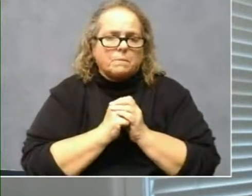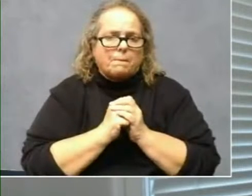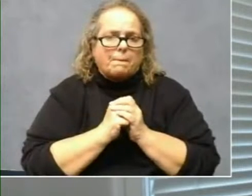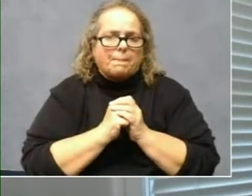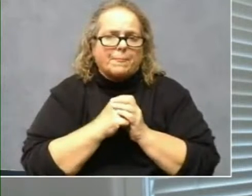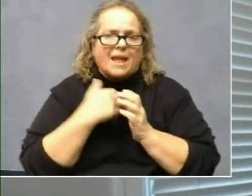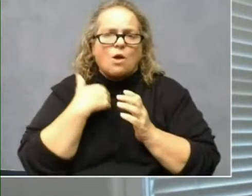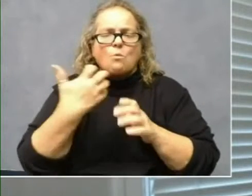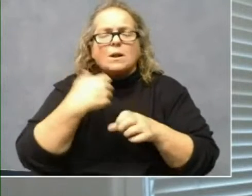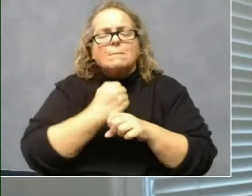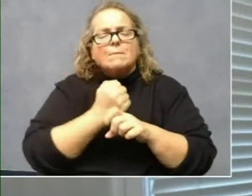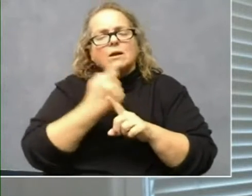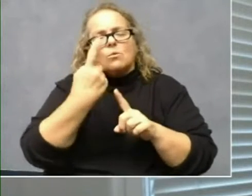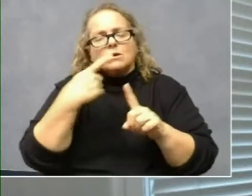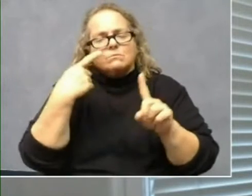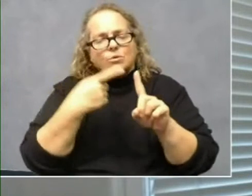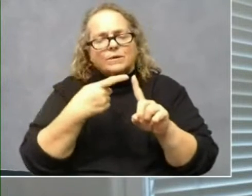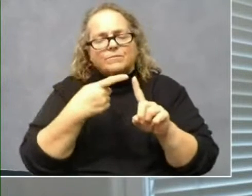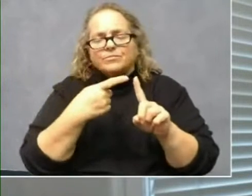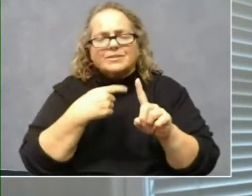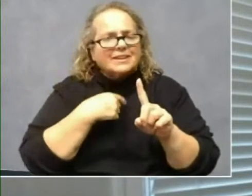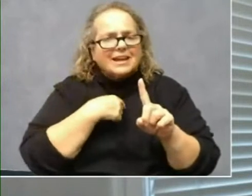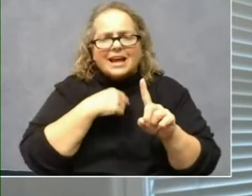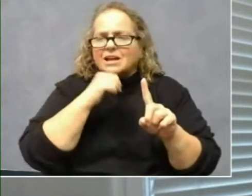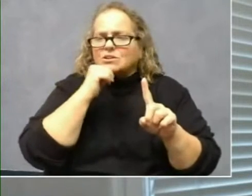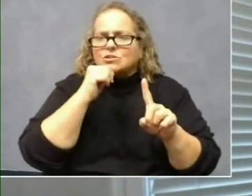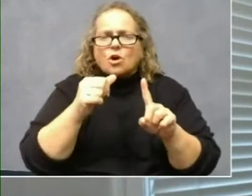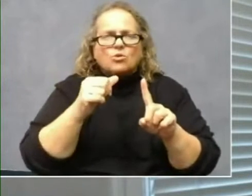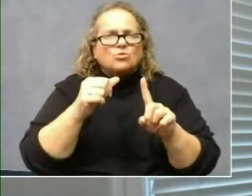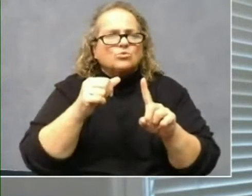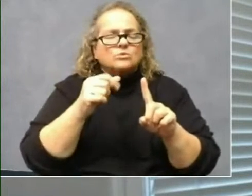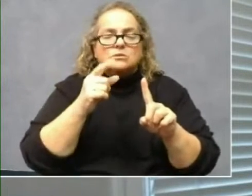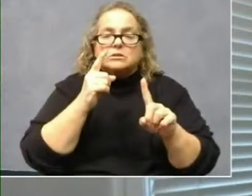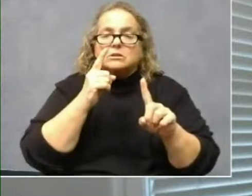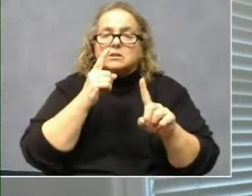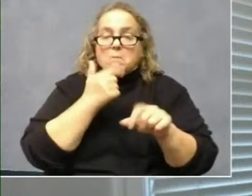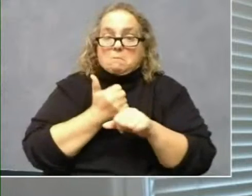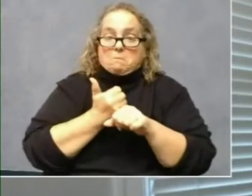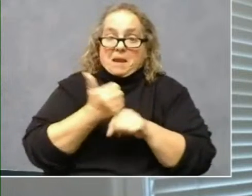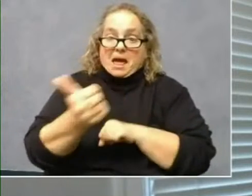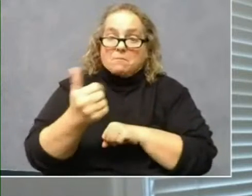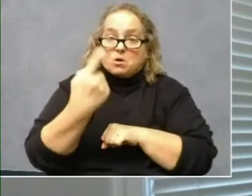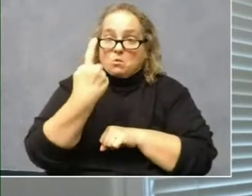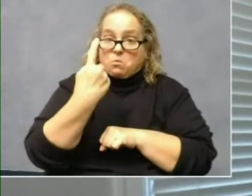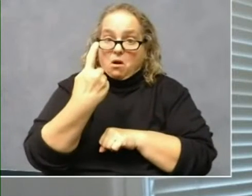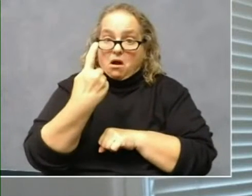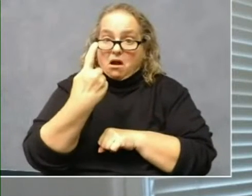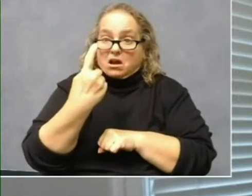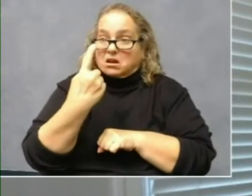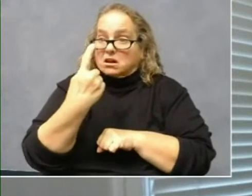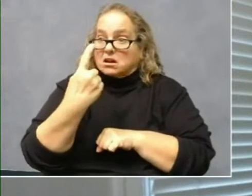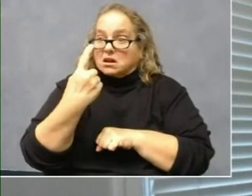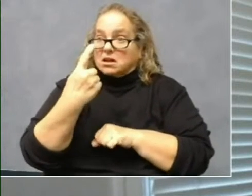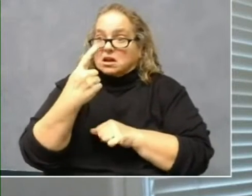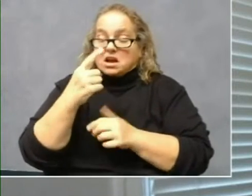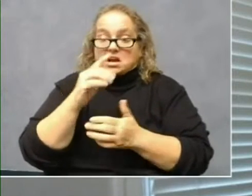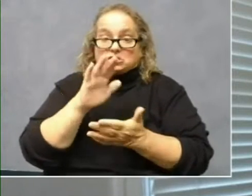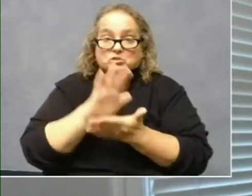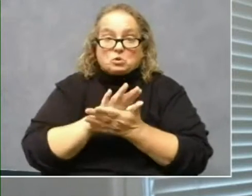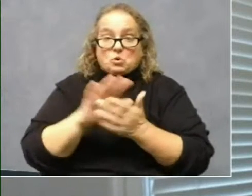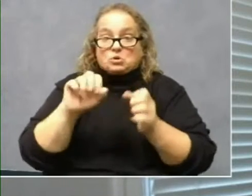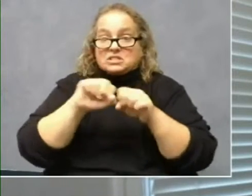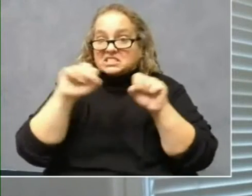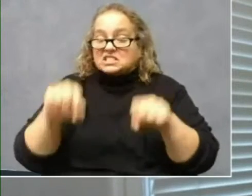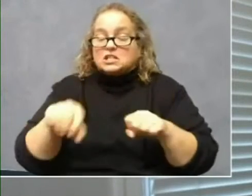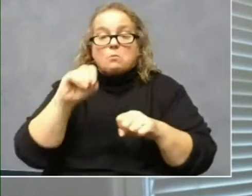I don't source this to the specific institutions or even the specific cities. And I can anticipate there's already going to be people saying,